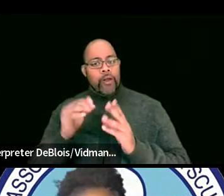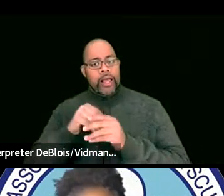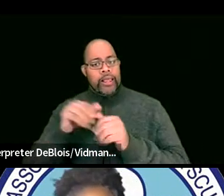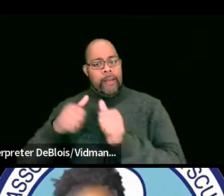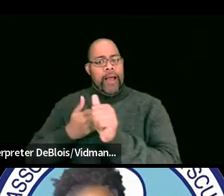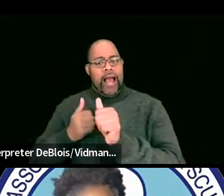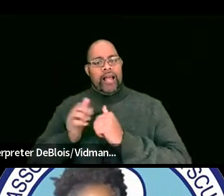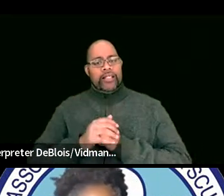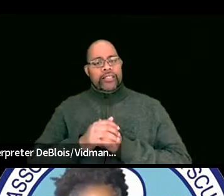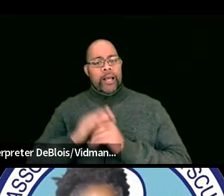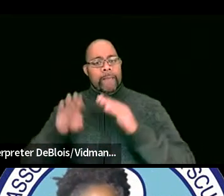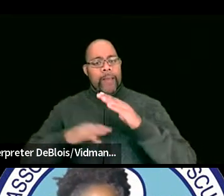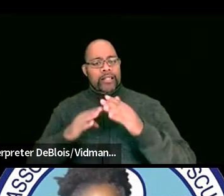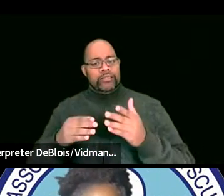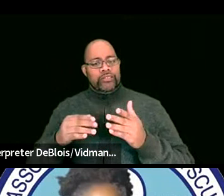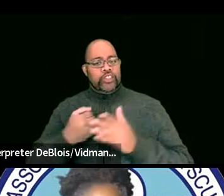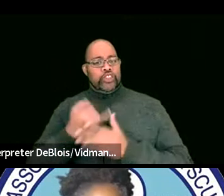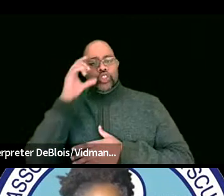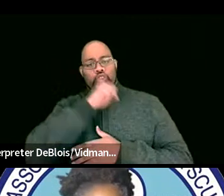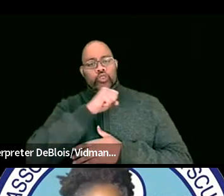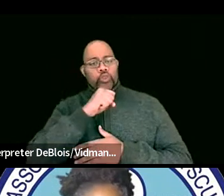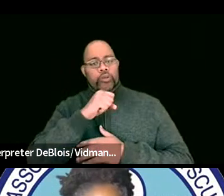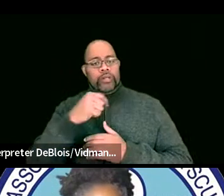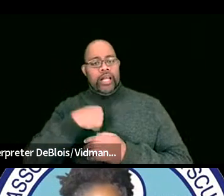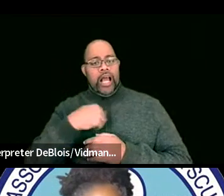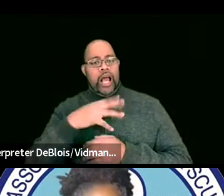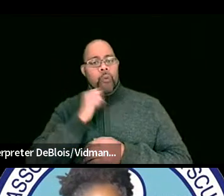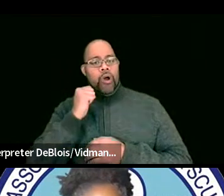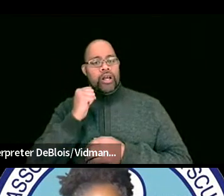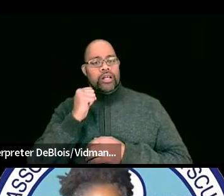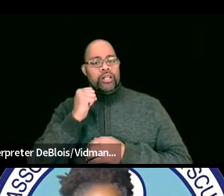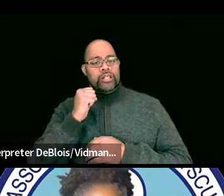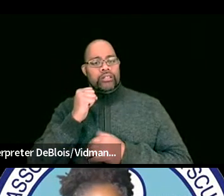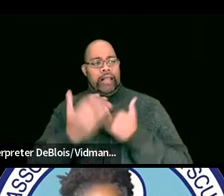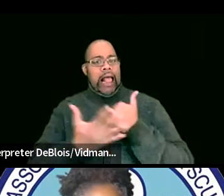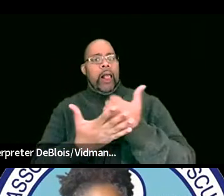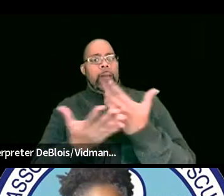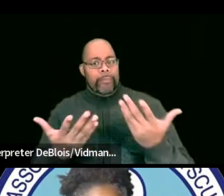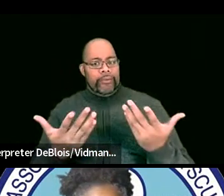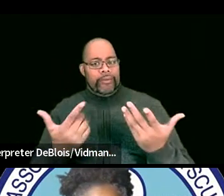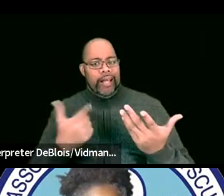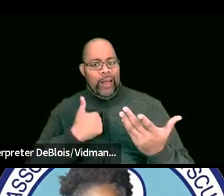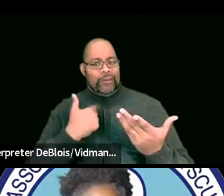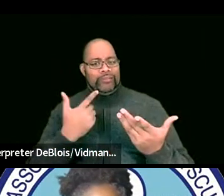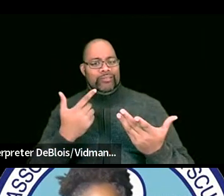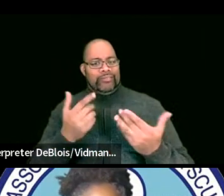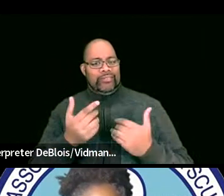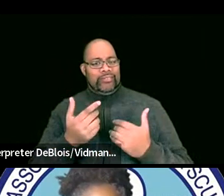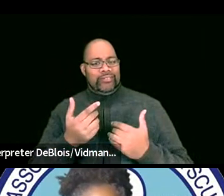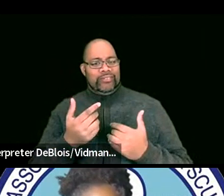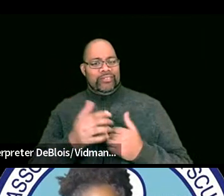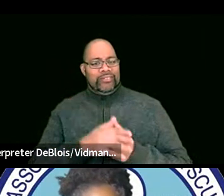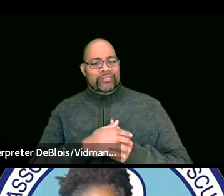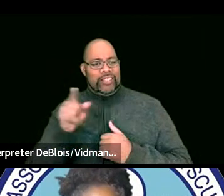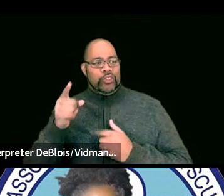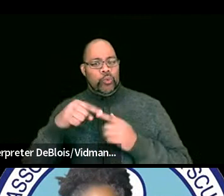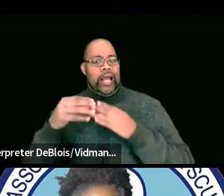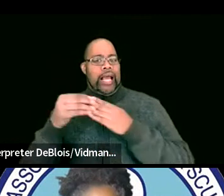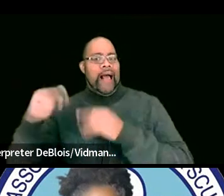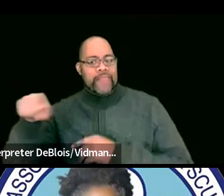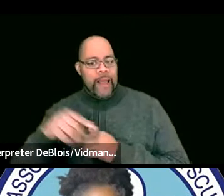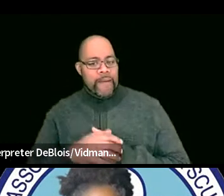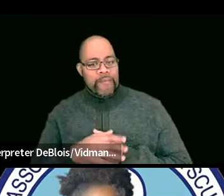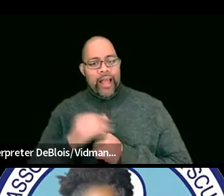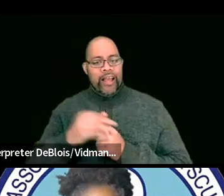back basically just assumed that I was the help, that I was, there to guide